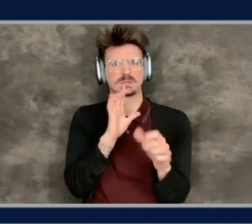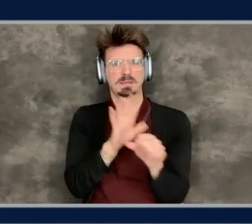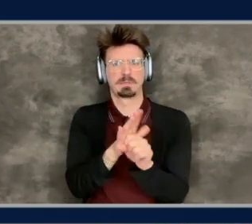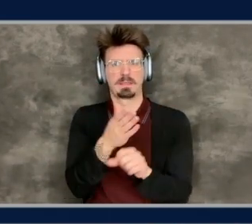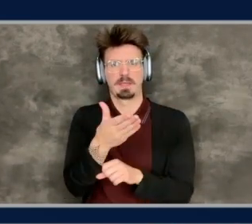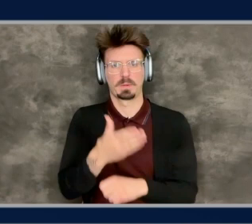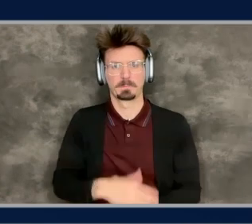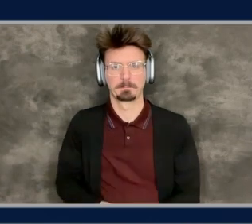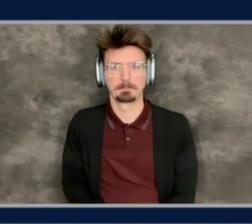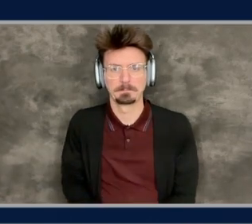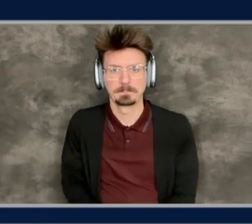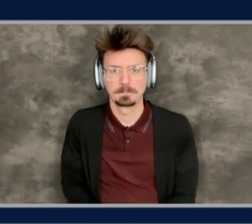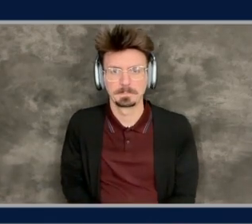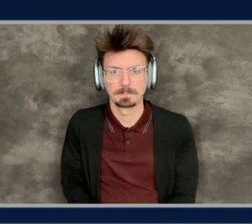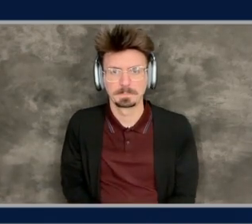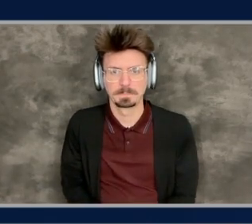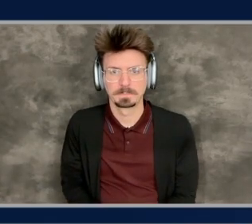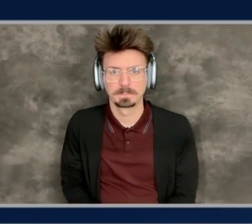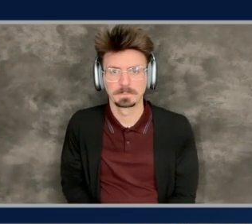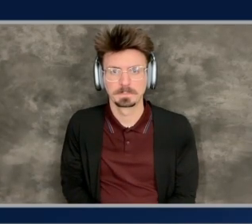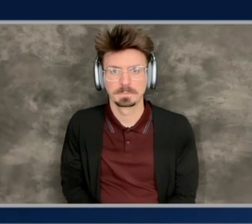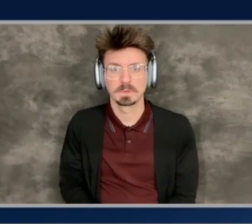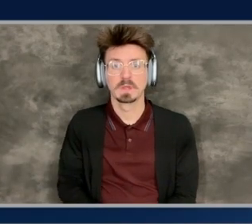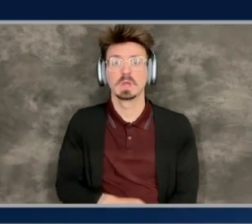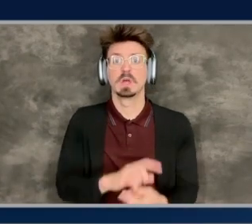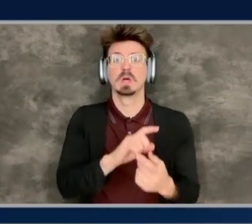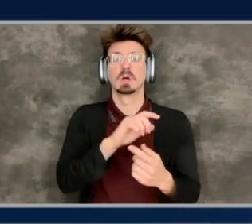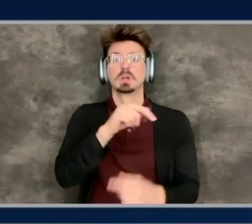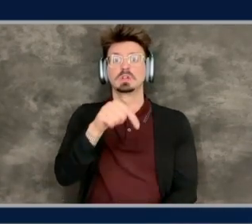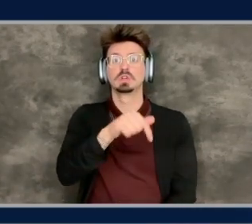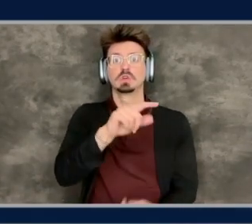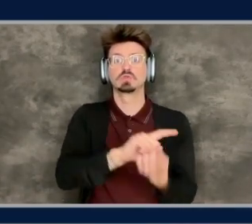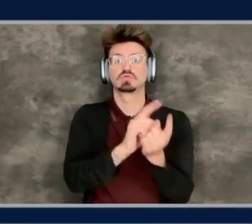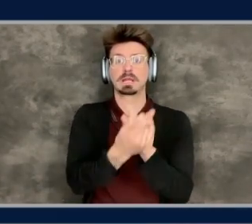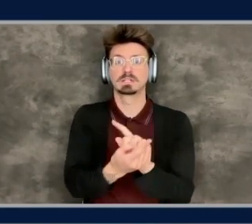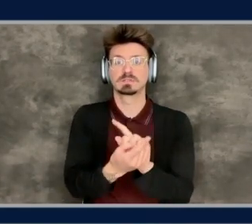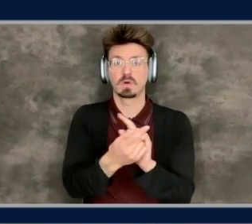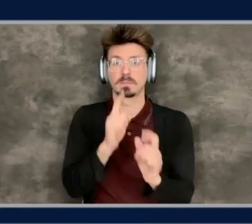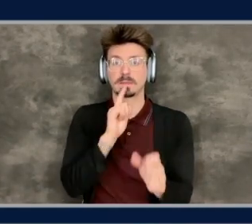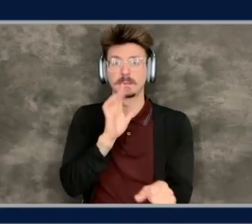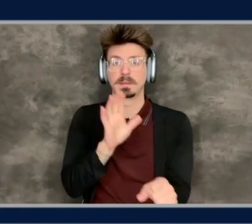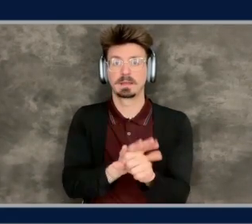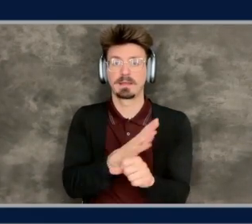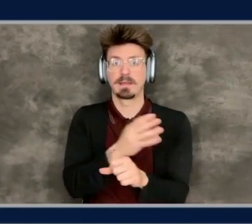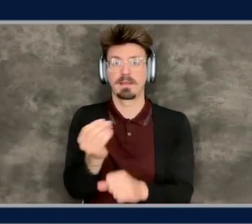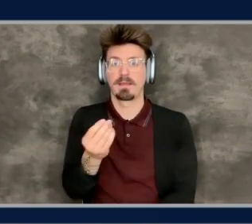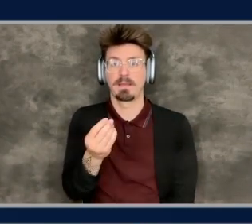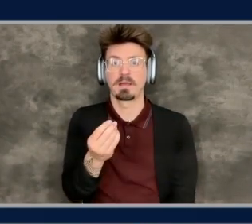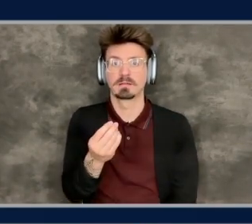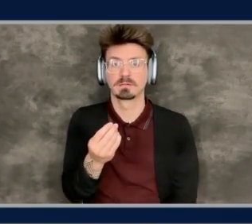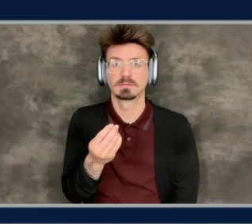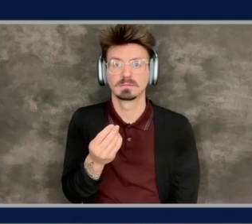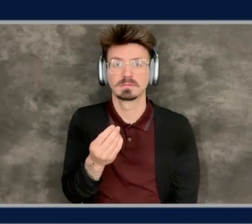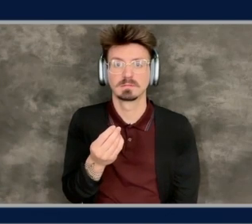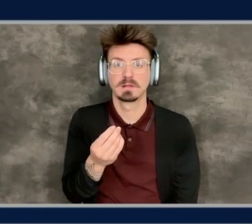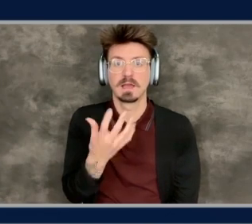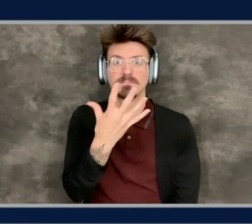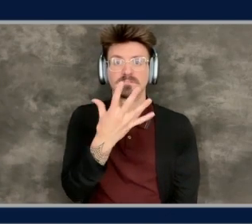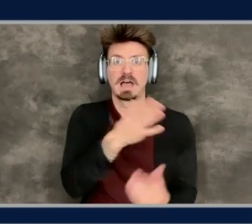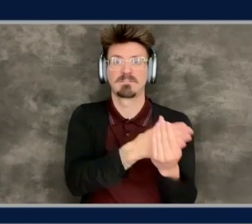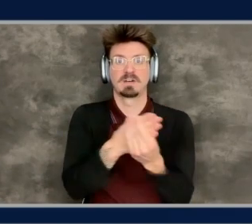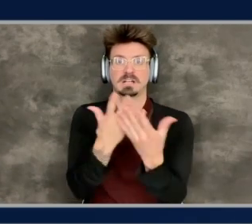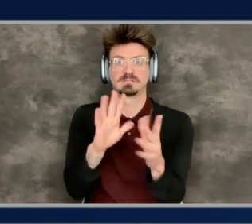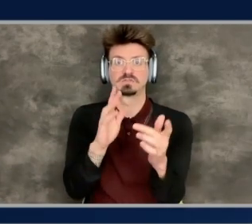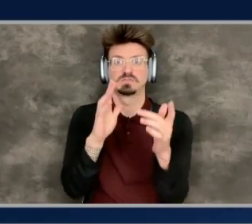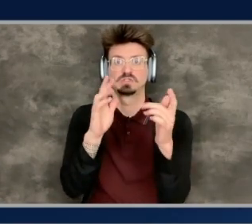You will see like Amazon Q transform had committed. Okay. And five files have been changed, and 83 additions and deletions, and you can